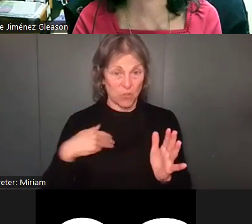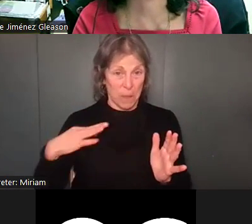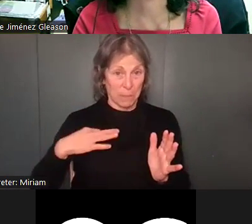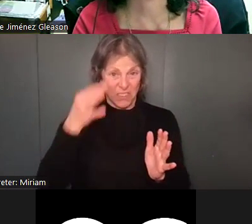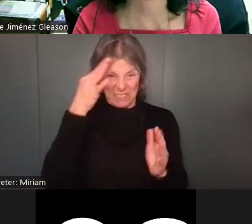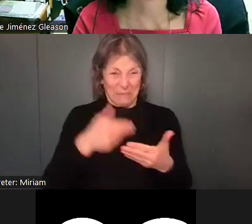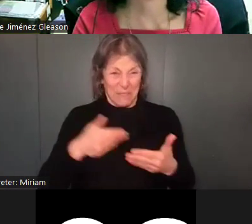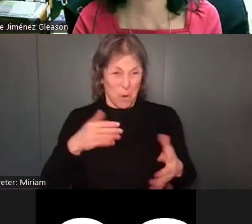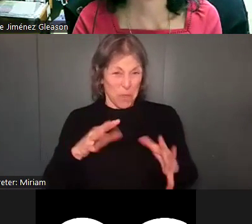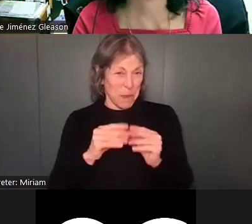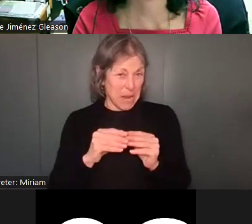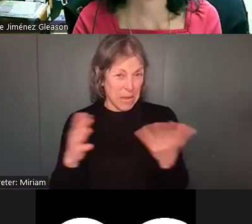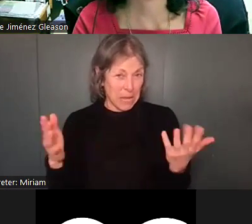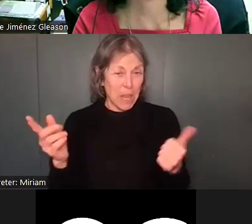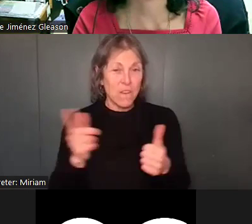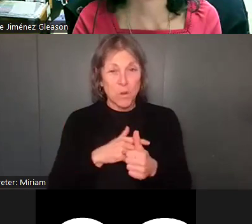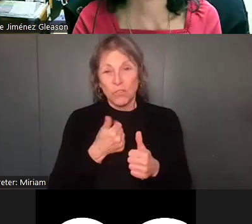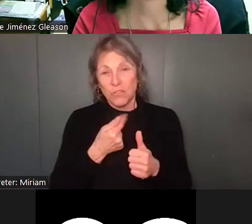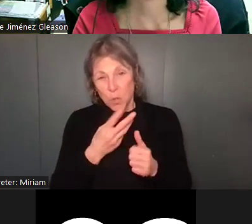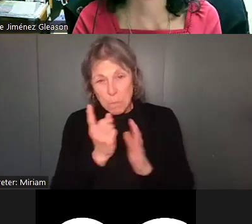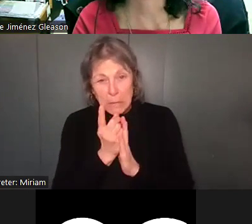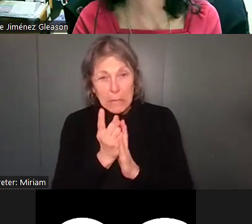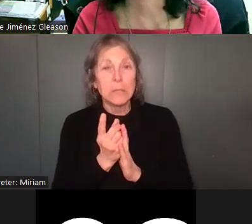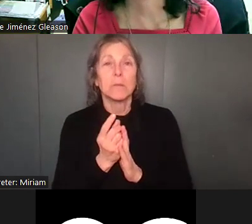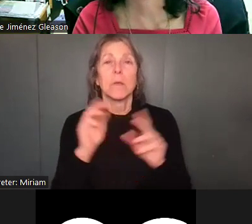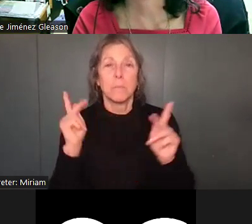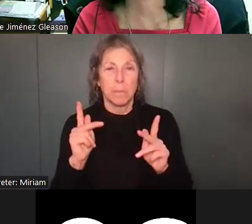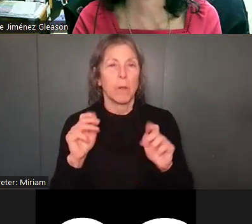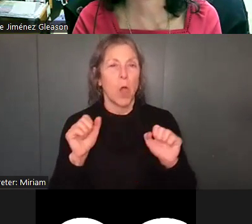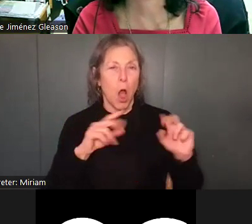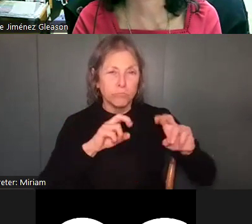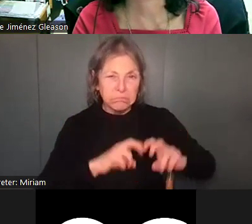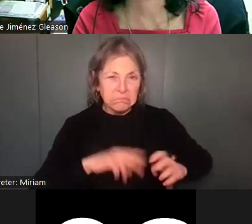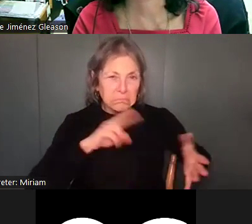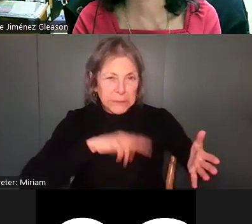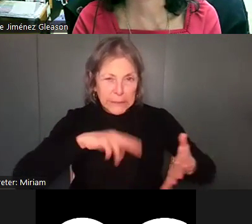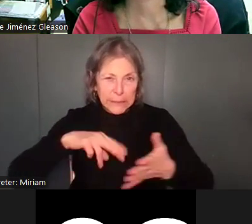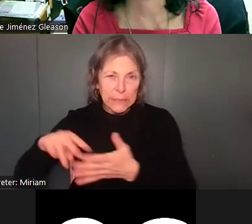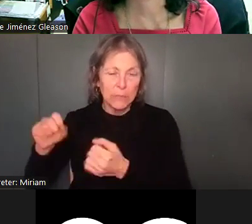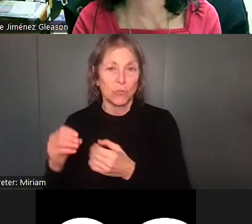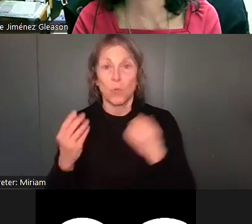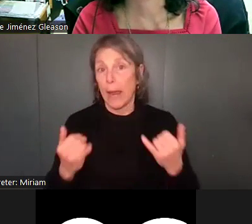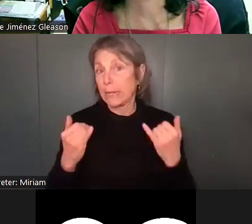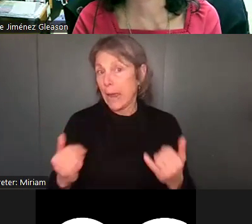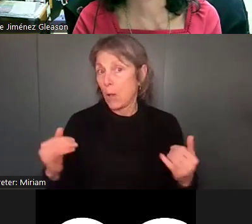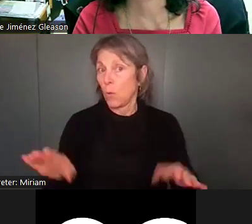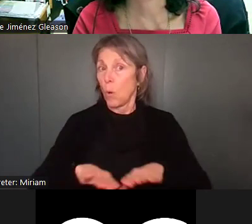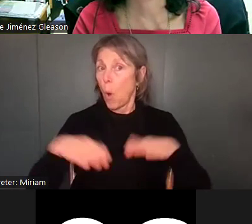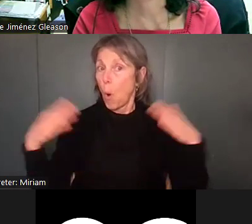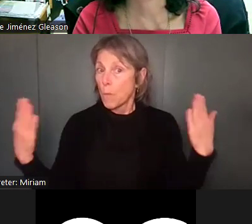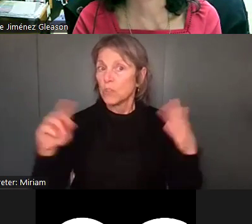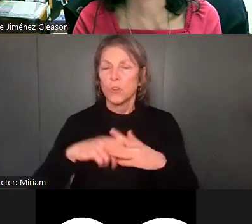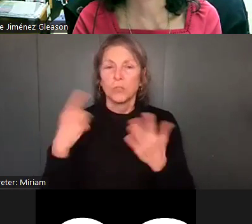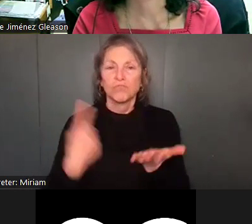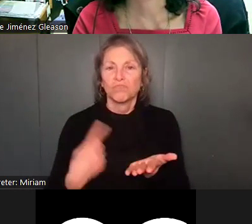meeting. And we took the first few minutes of the meeting to give everyone time to review it. So, and right now we're going to open it and start talking